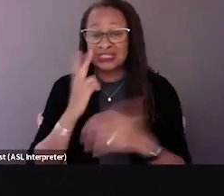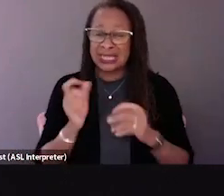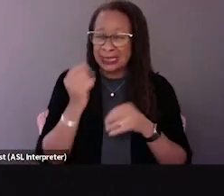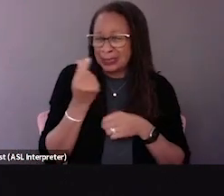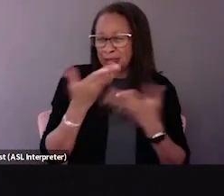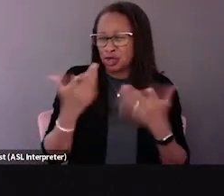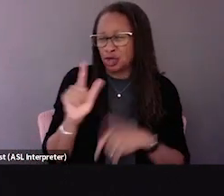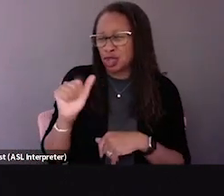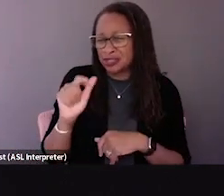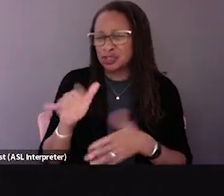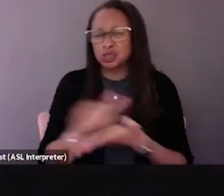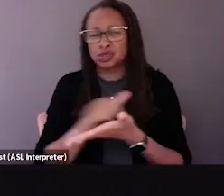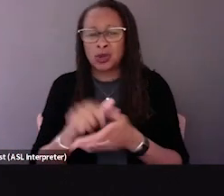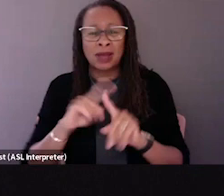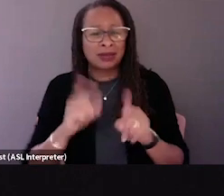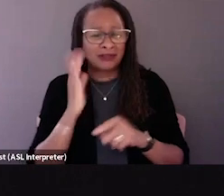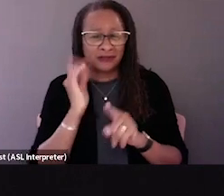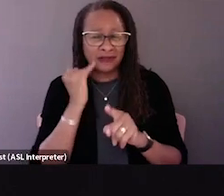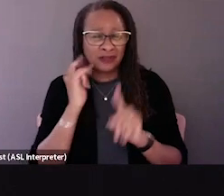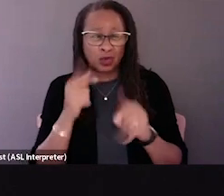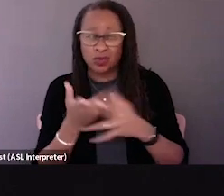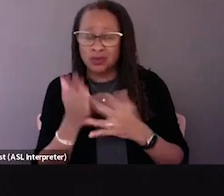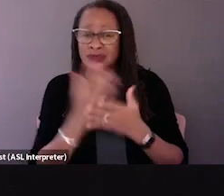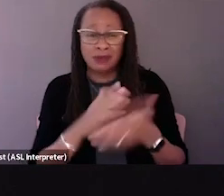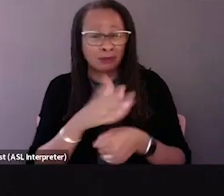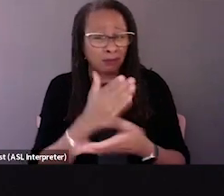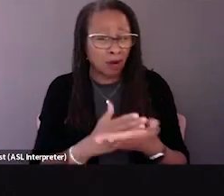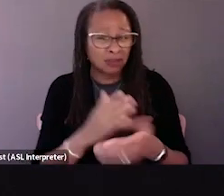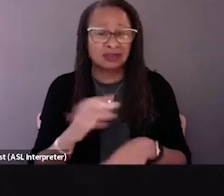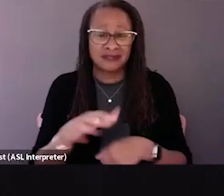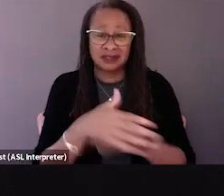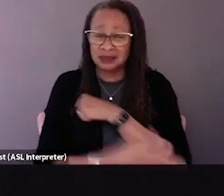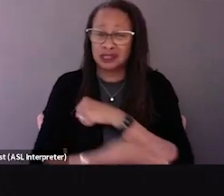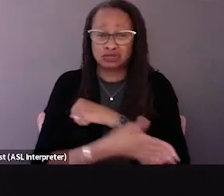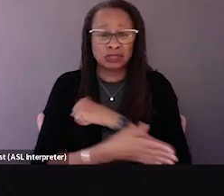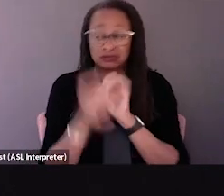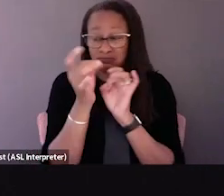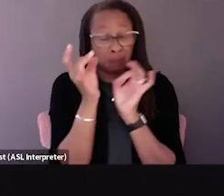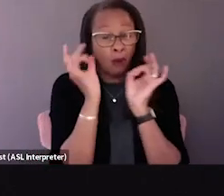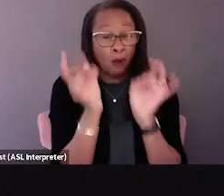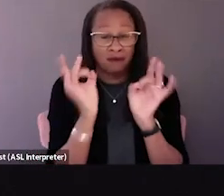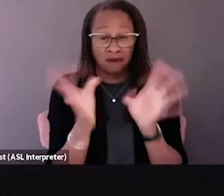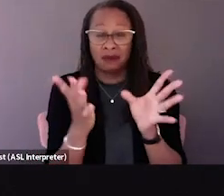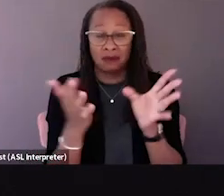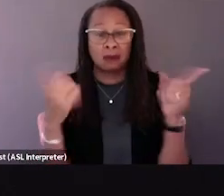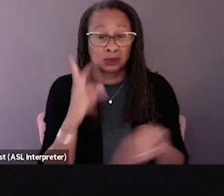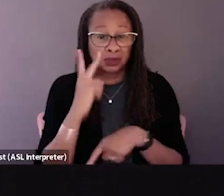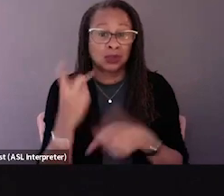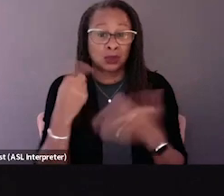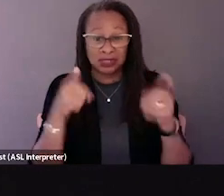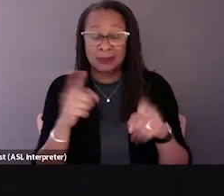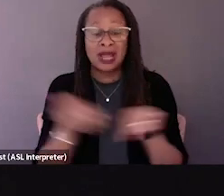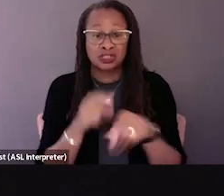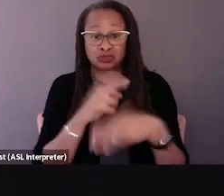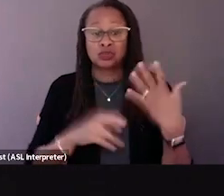and in New York, but if you go through some corners of this country, it's devastating what's happened.